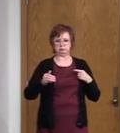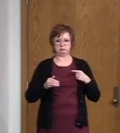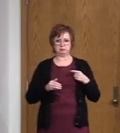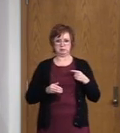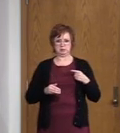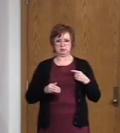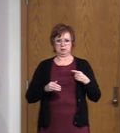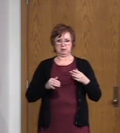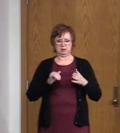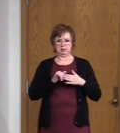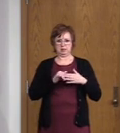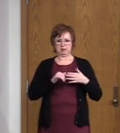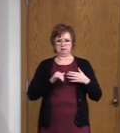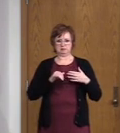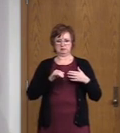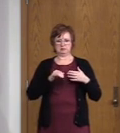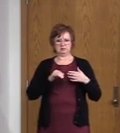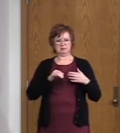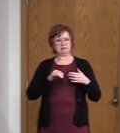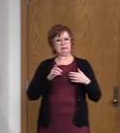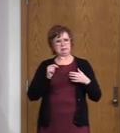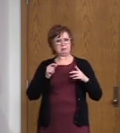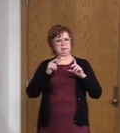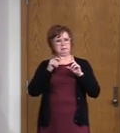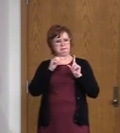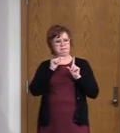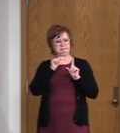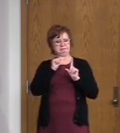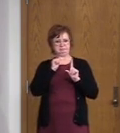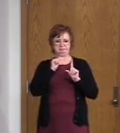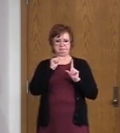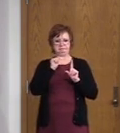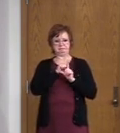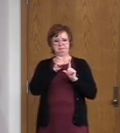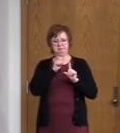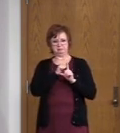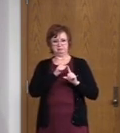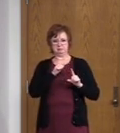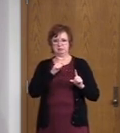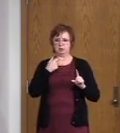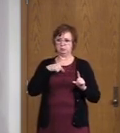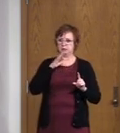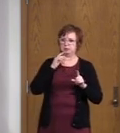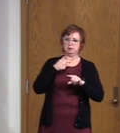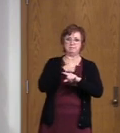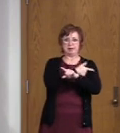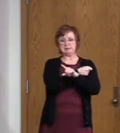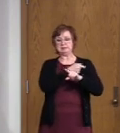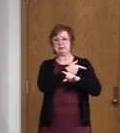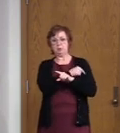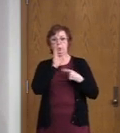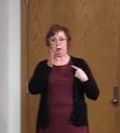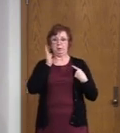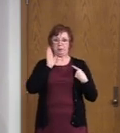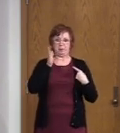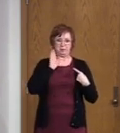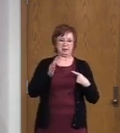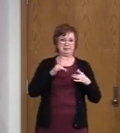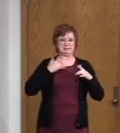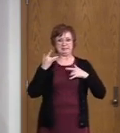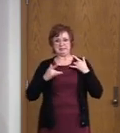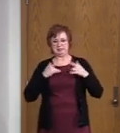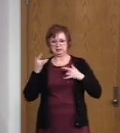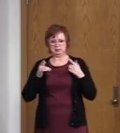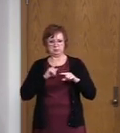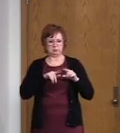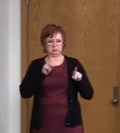are we not giving people a bit of a false sense of hope or security by talking so much about when they're going to be able